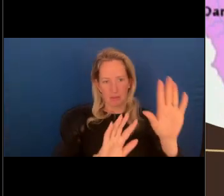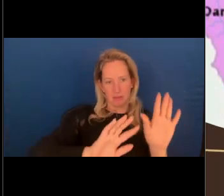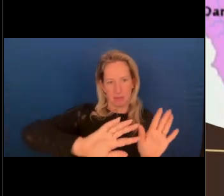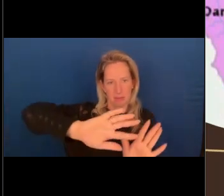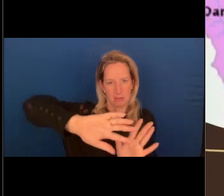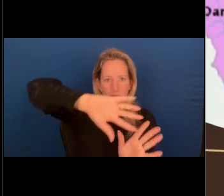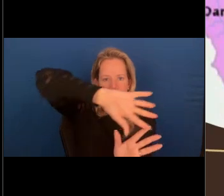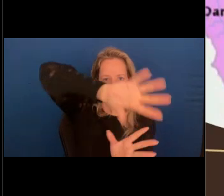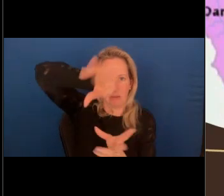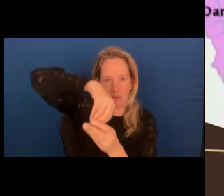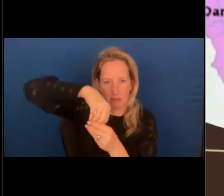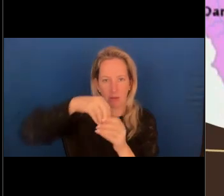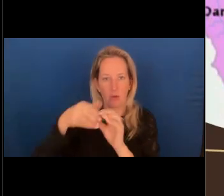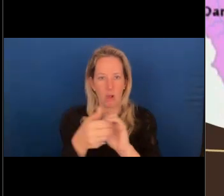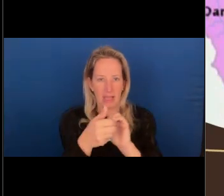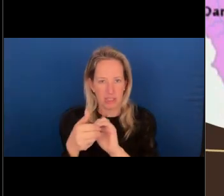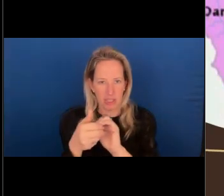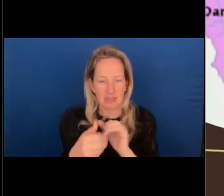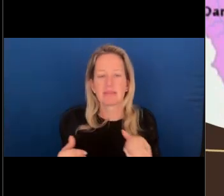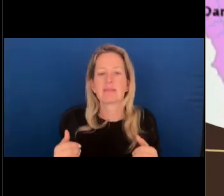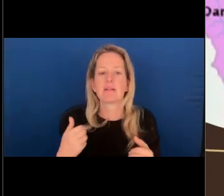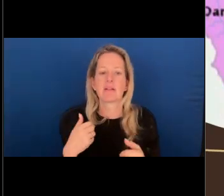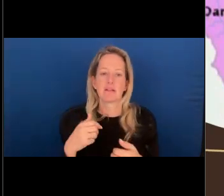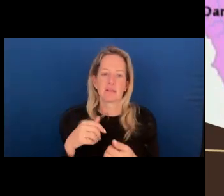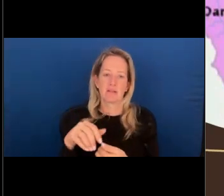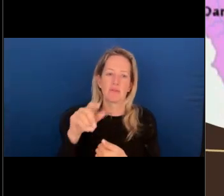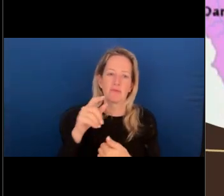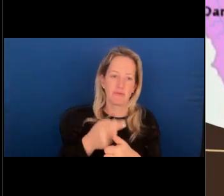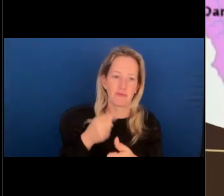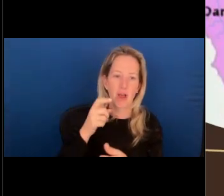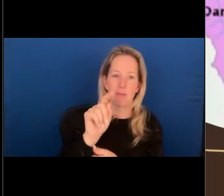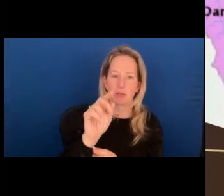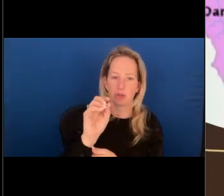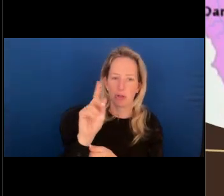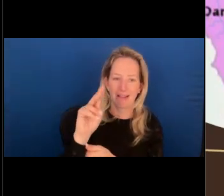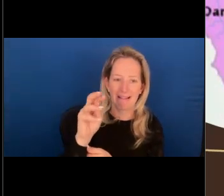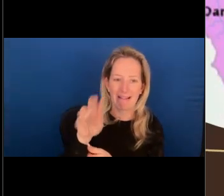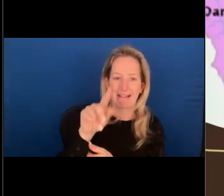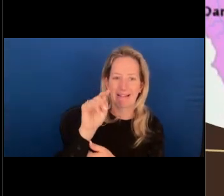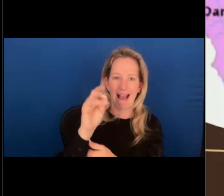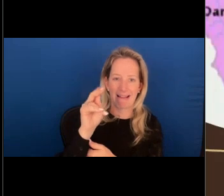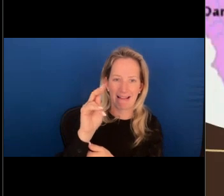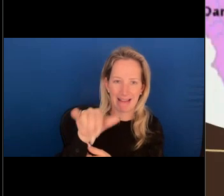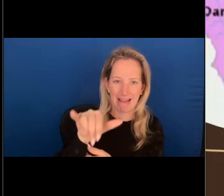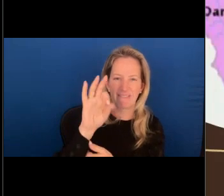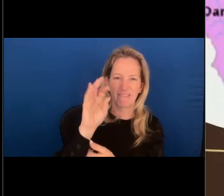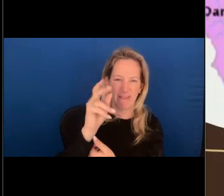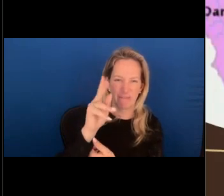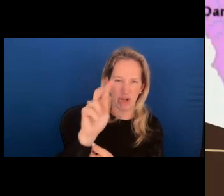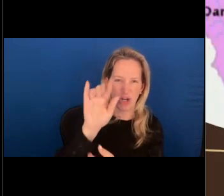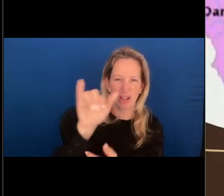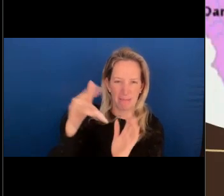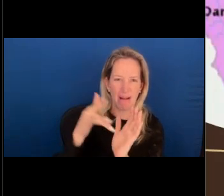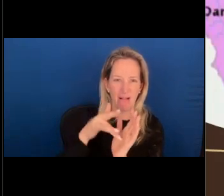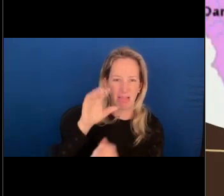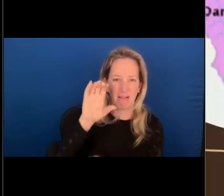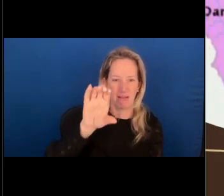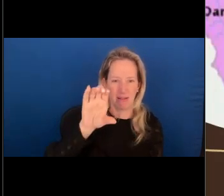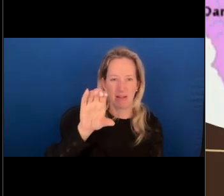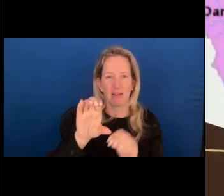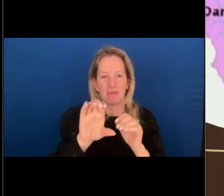coalition. So we have representation from the Tookenny-Tackany Frankfurt Partnership, which is the middle watershed there,